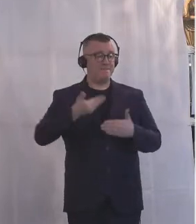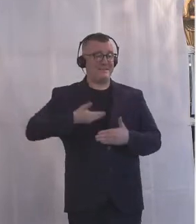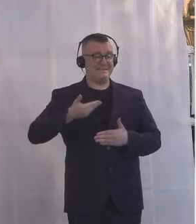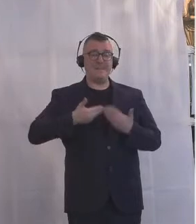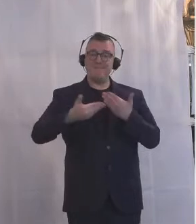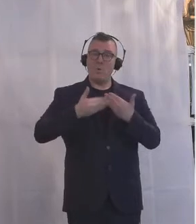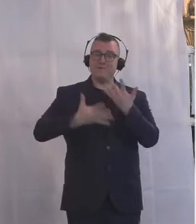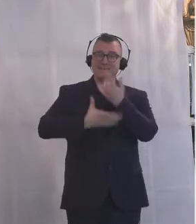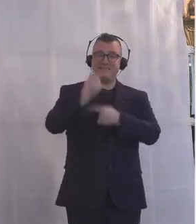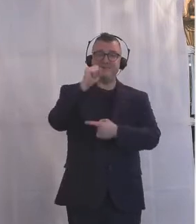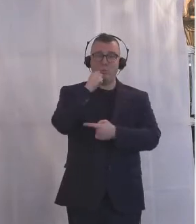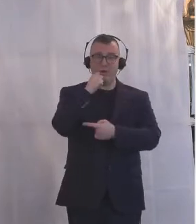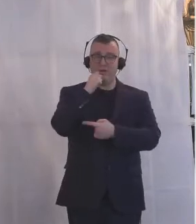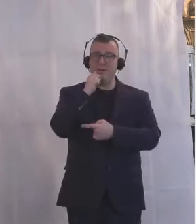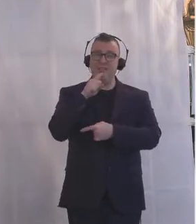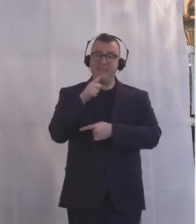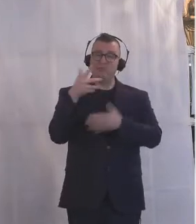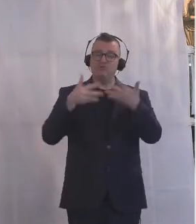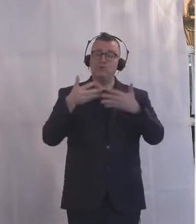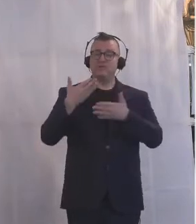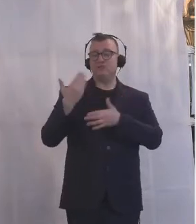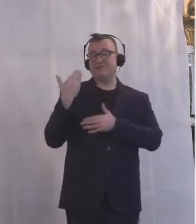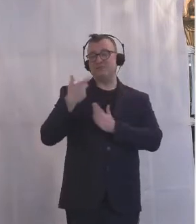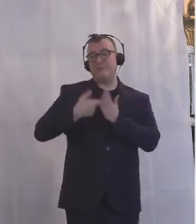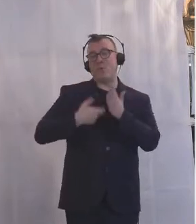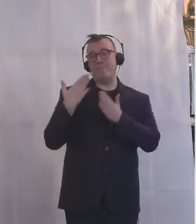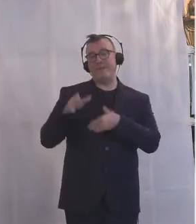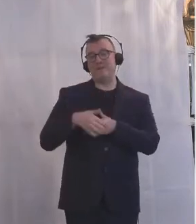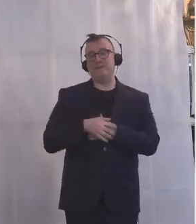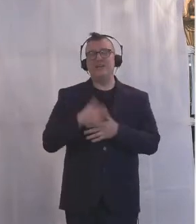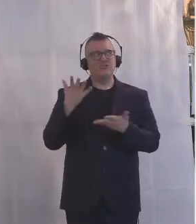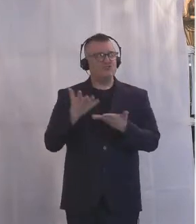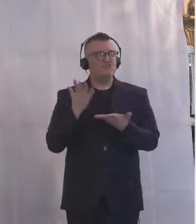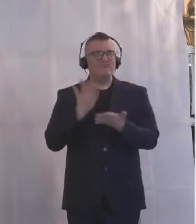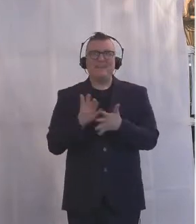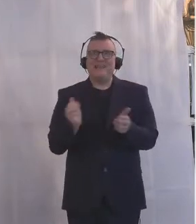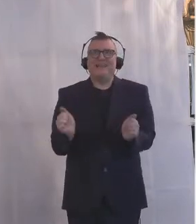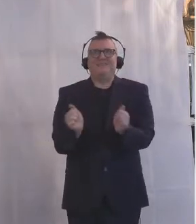a finding of a recent report. So, really embrace the